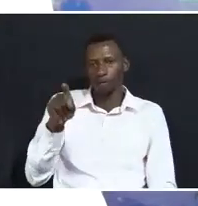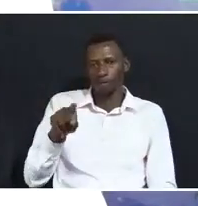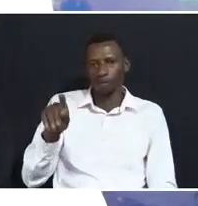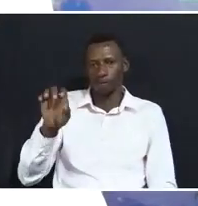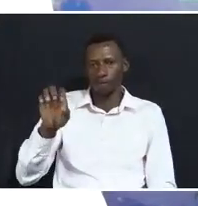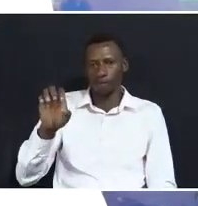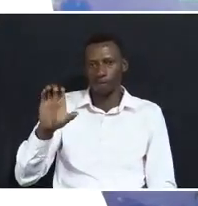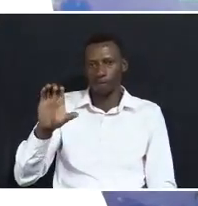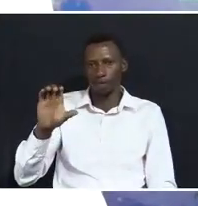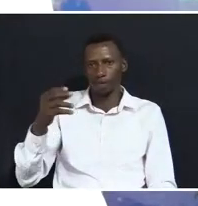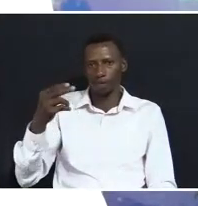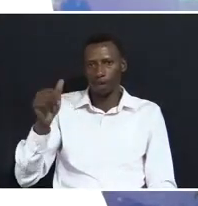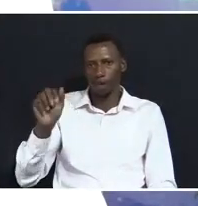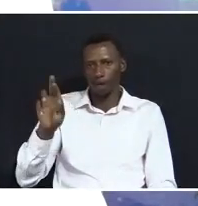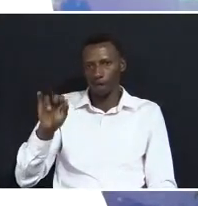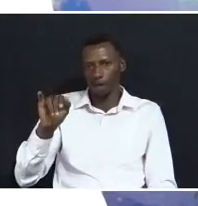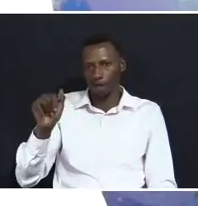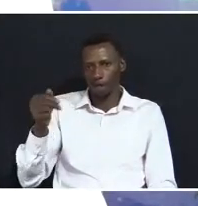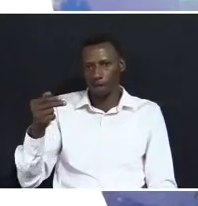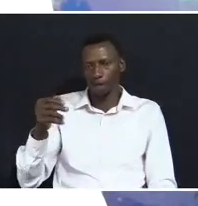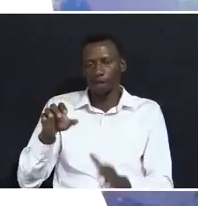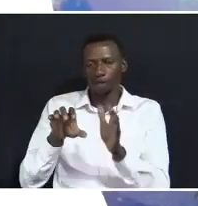verse 9. Will you please go there with me?